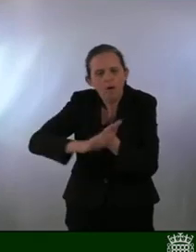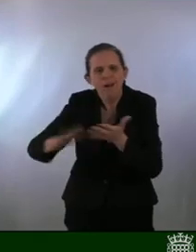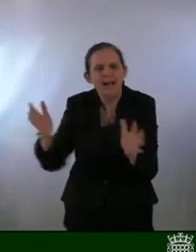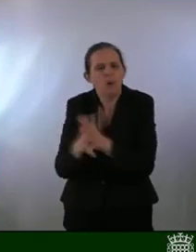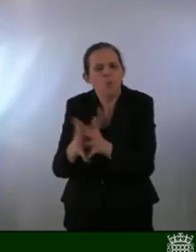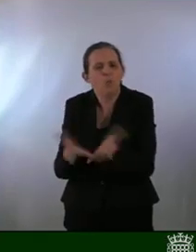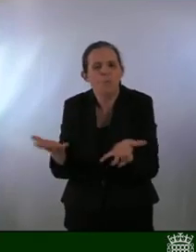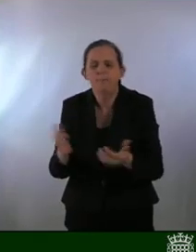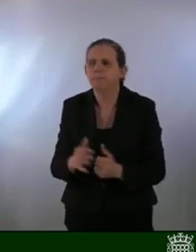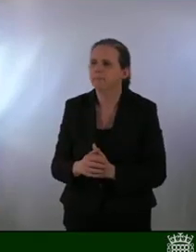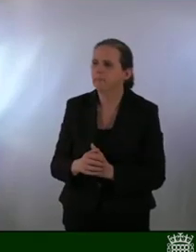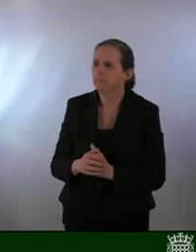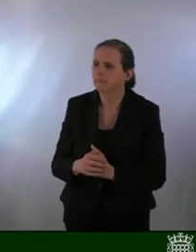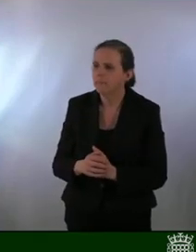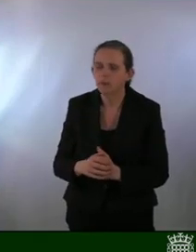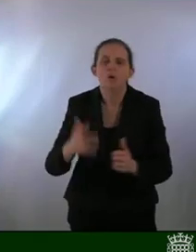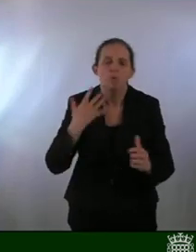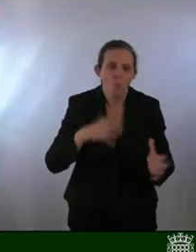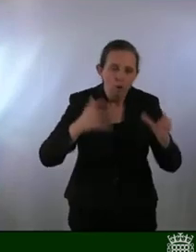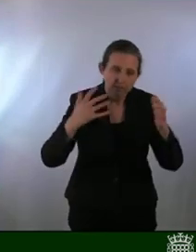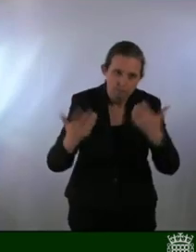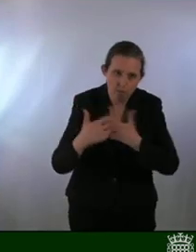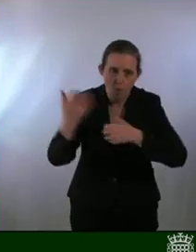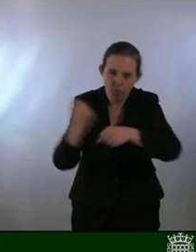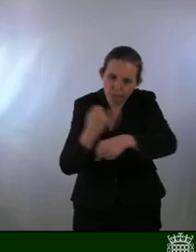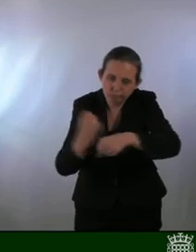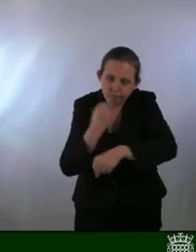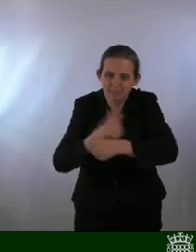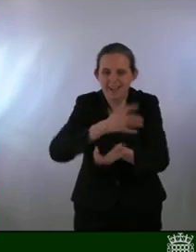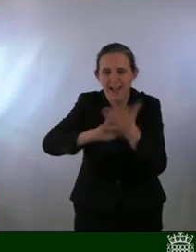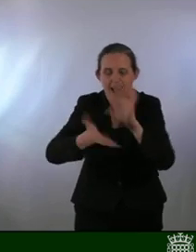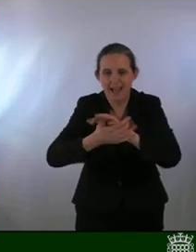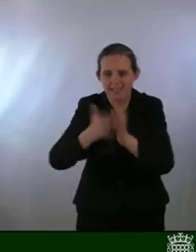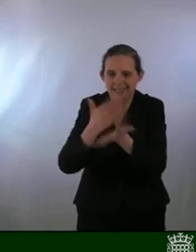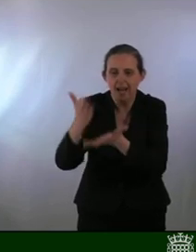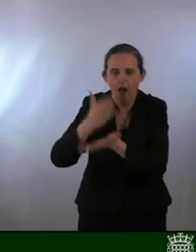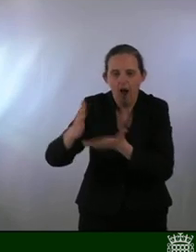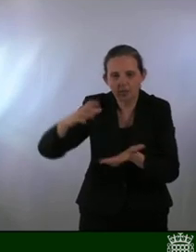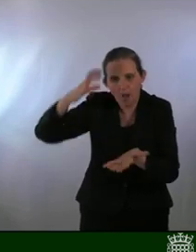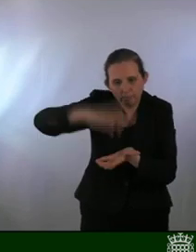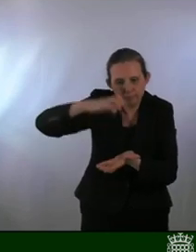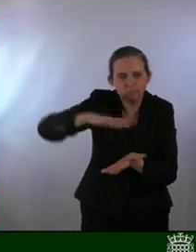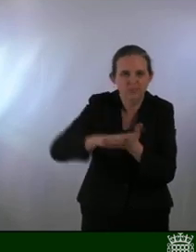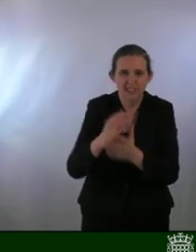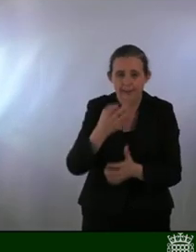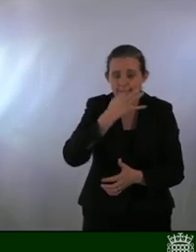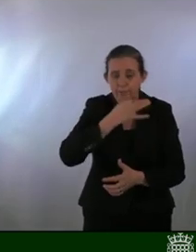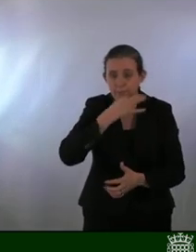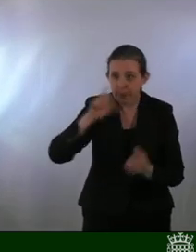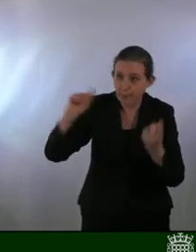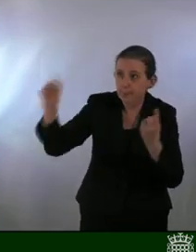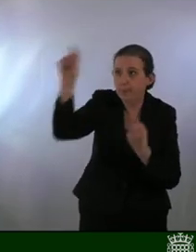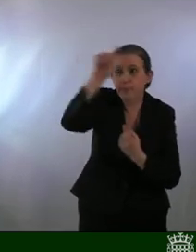We are keen to see further production of hand sanitizer. There are not many hand sanitizer production plants in